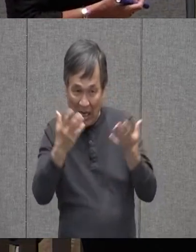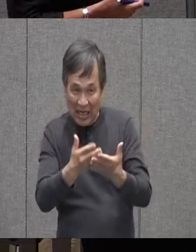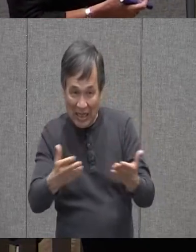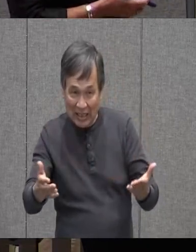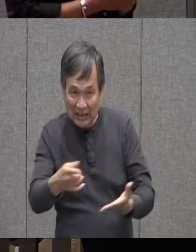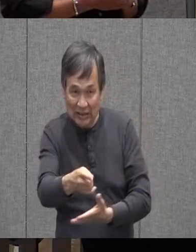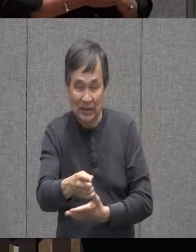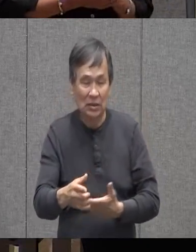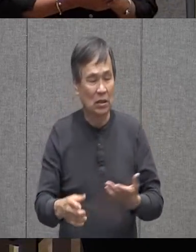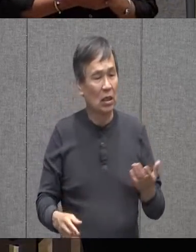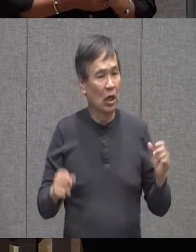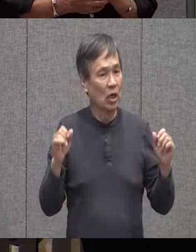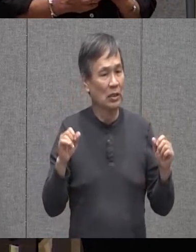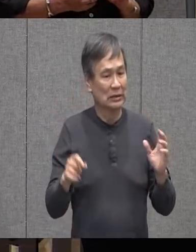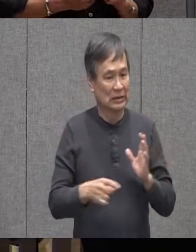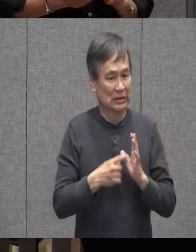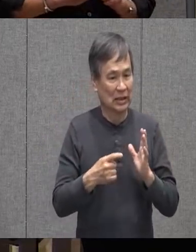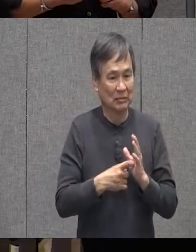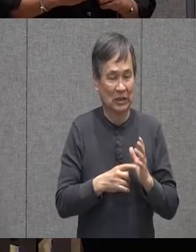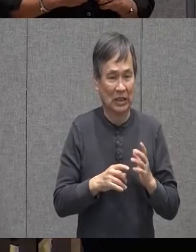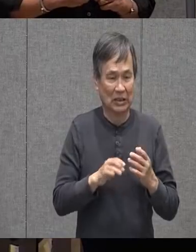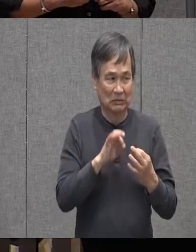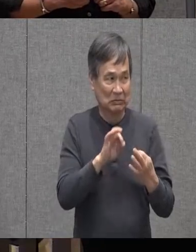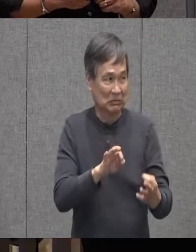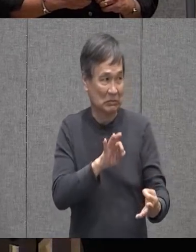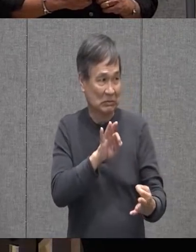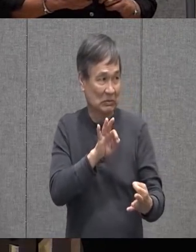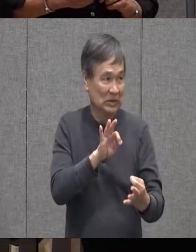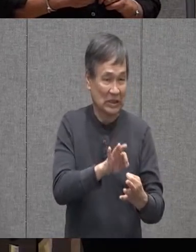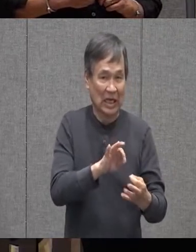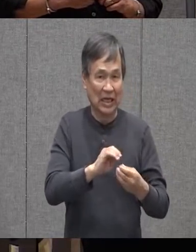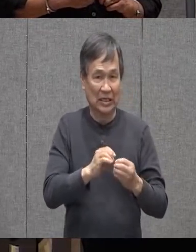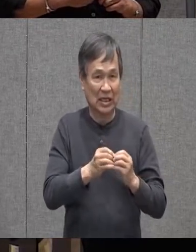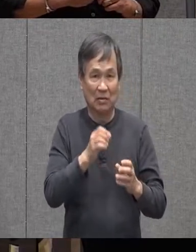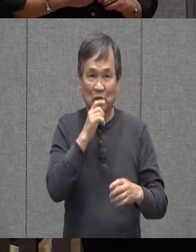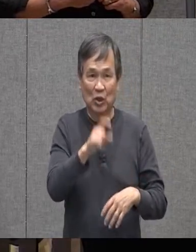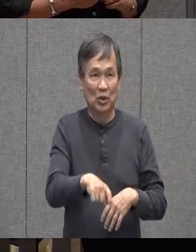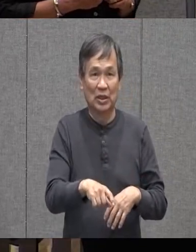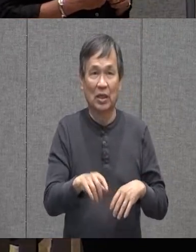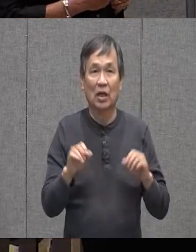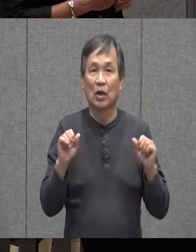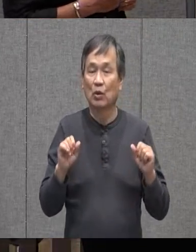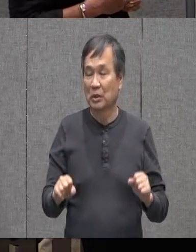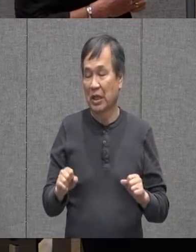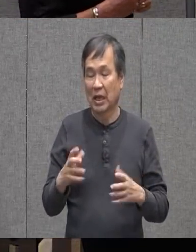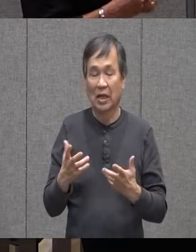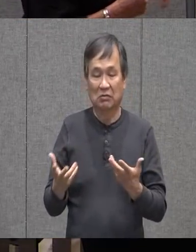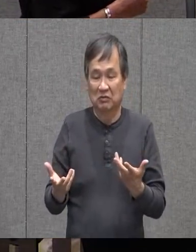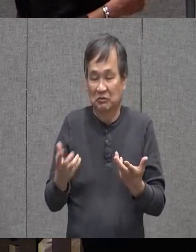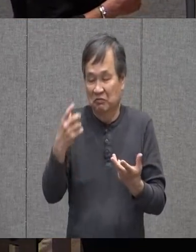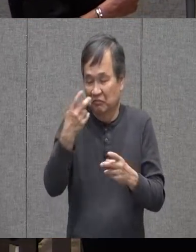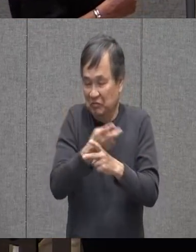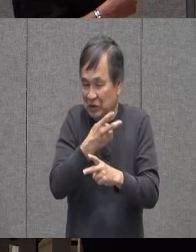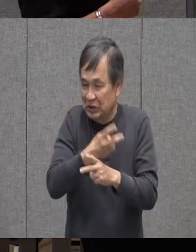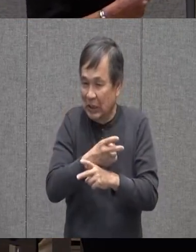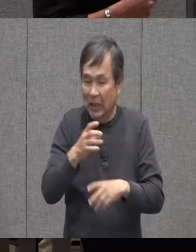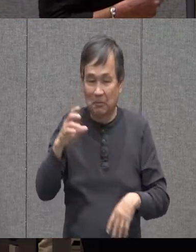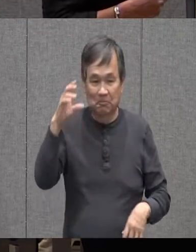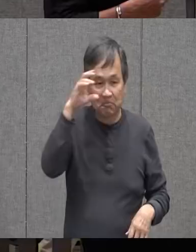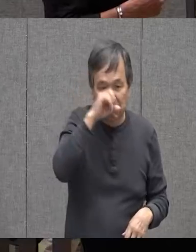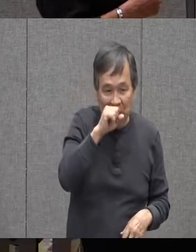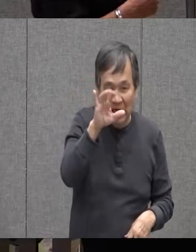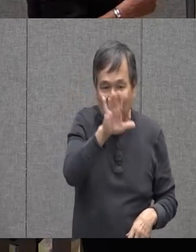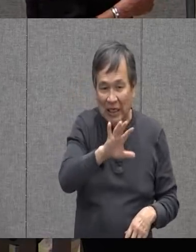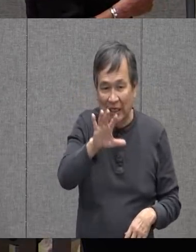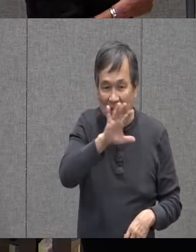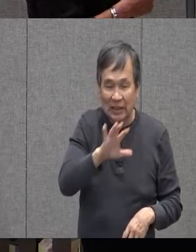things, sometimes we don't have to get an exact number, but we can use what we know about numbers. We can use what we know about how things